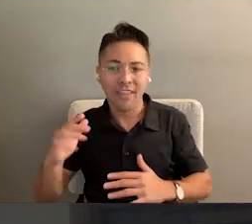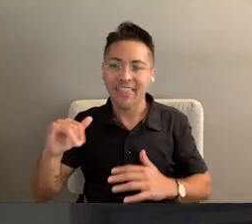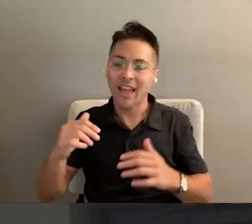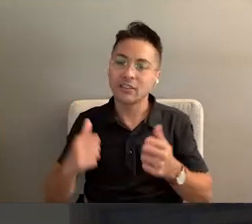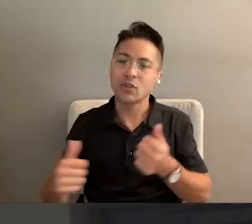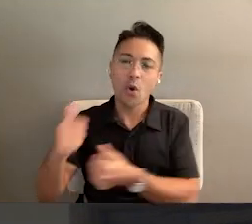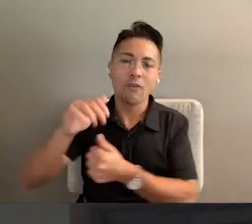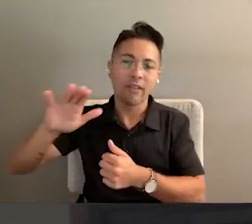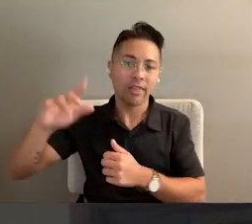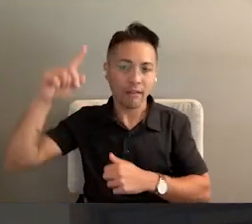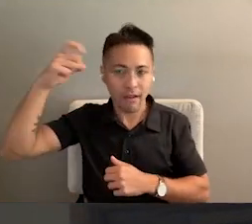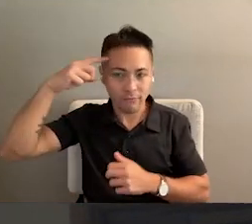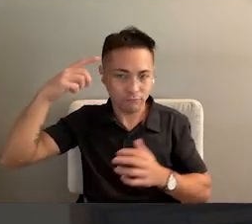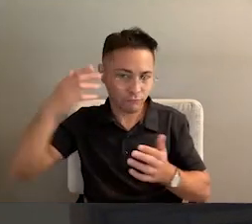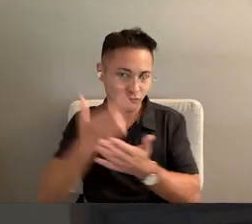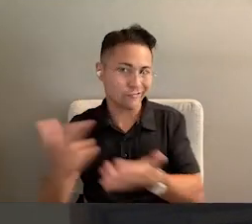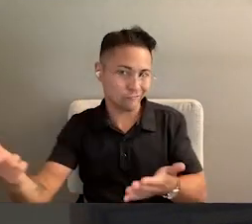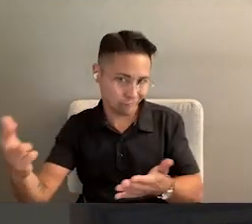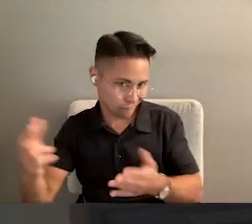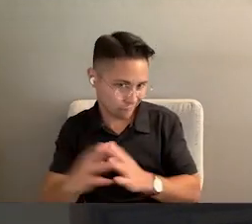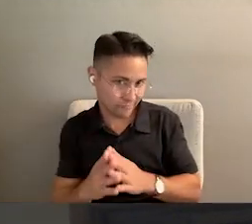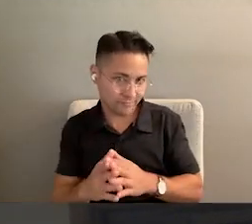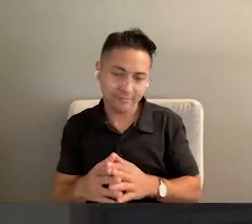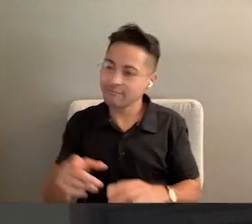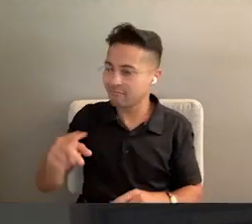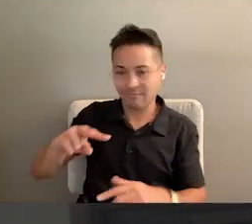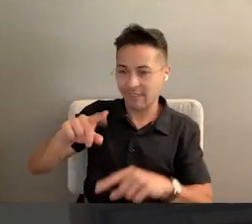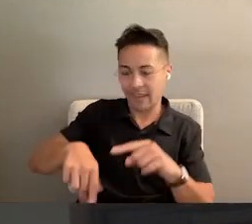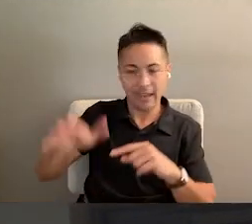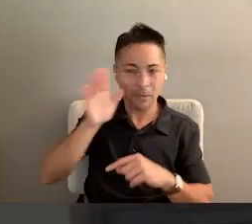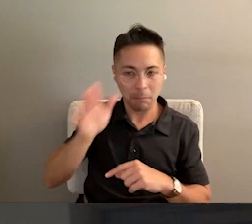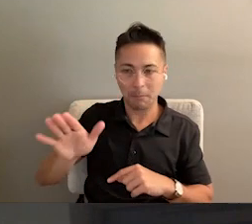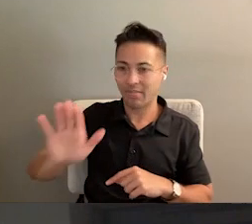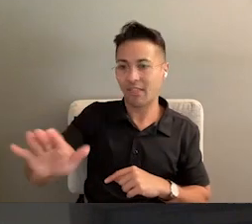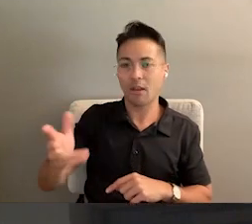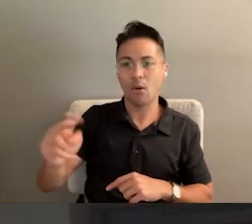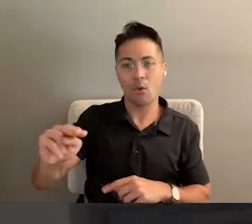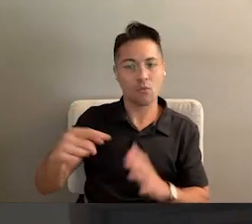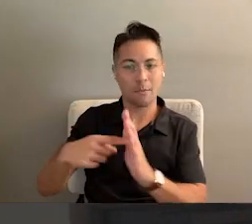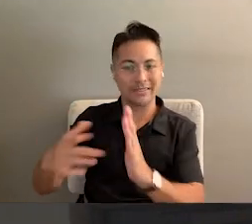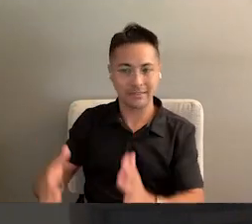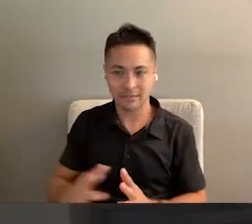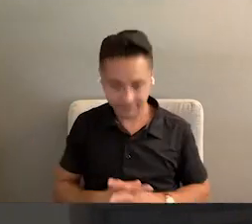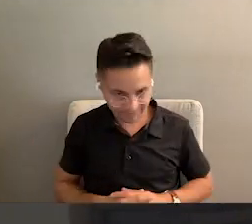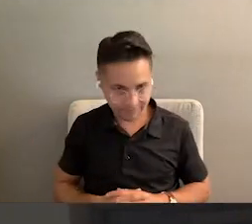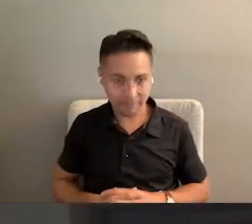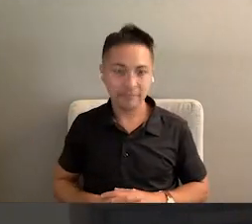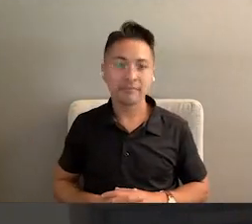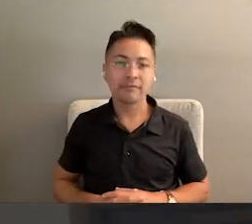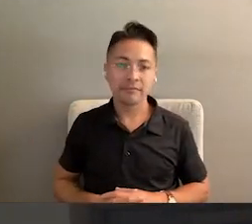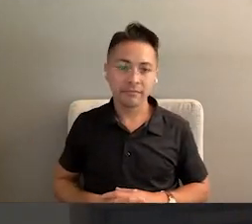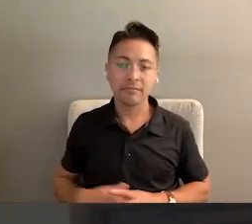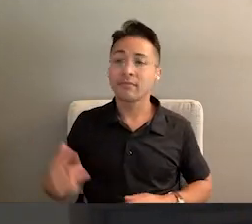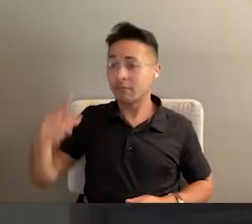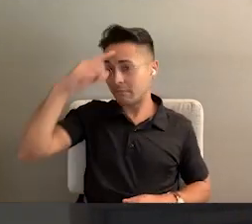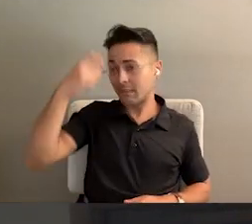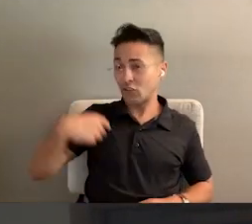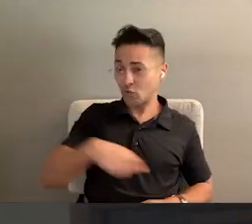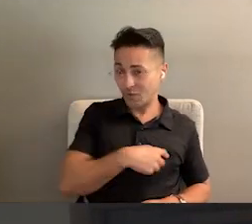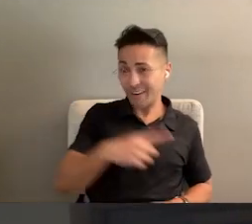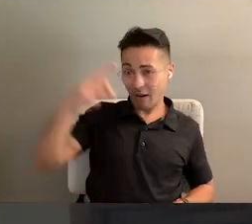own representative, but they have a guardian that is over their government resources. They can't be their own representative.